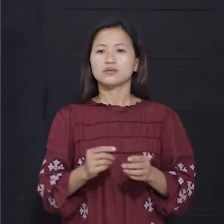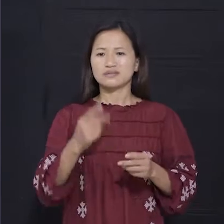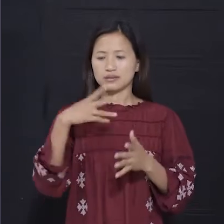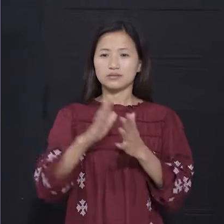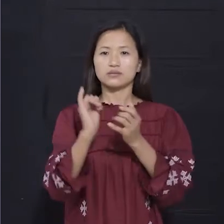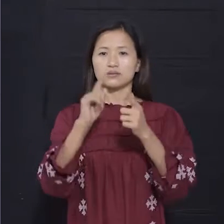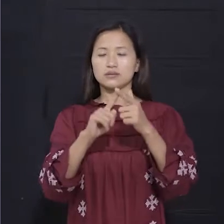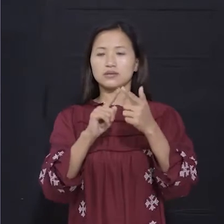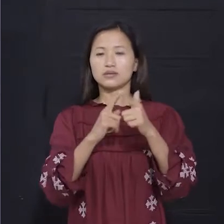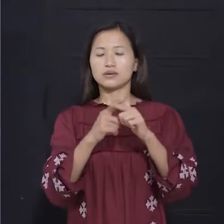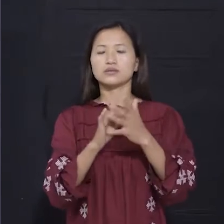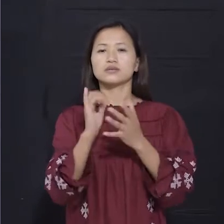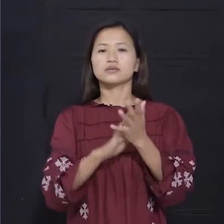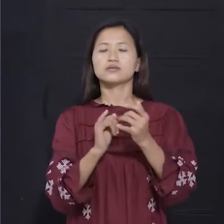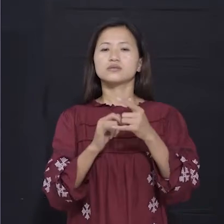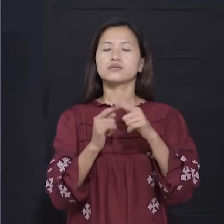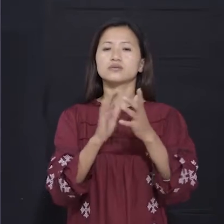200 centuries, that is from